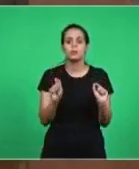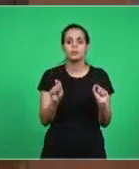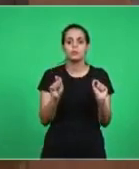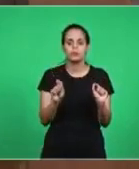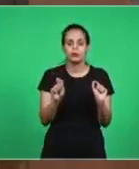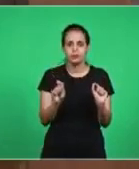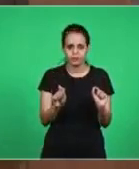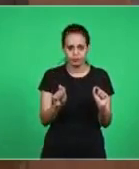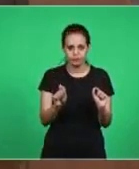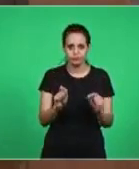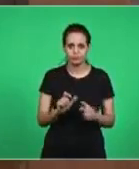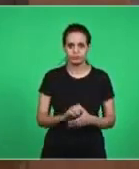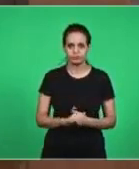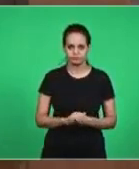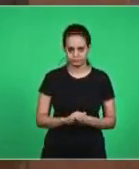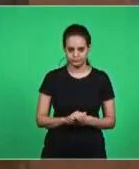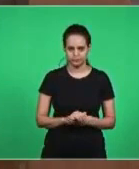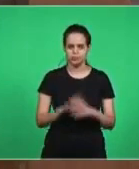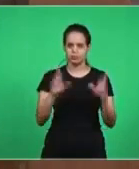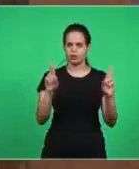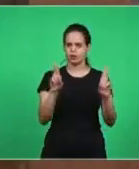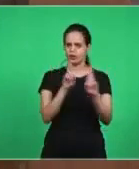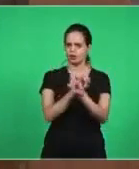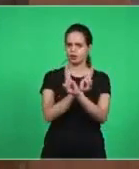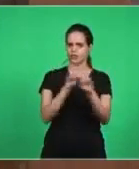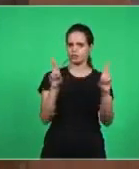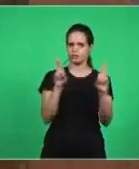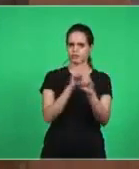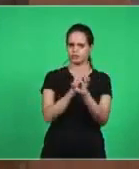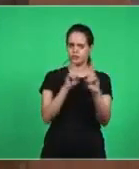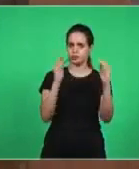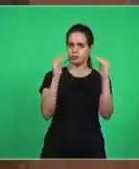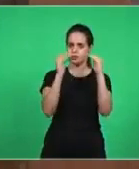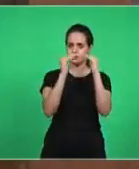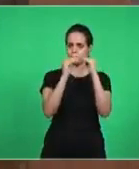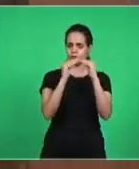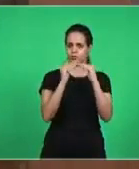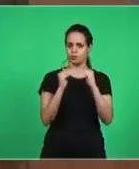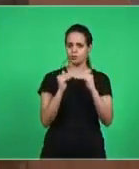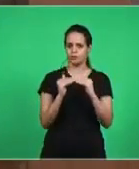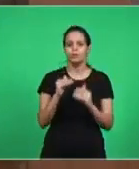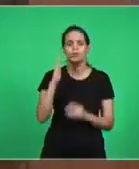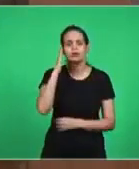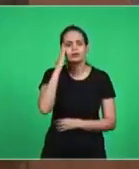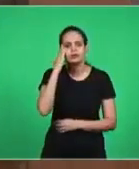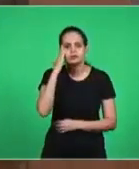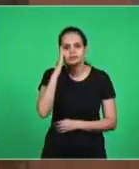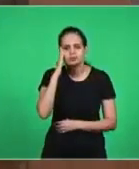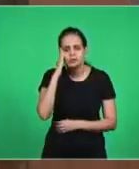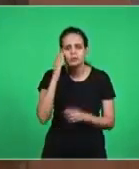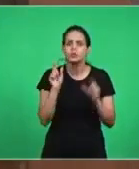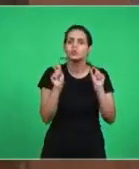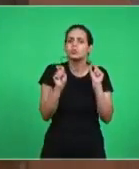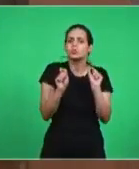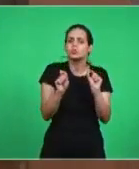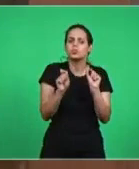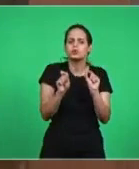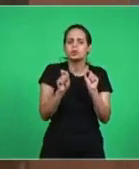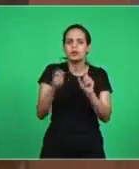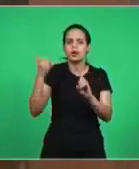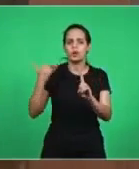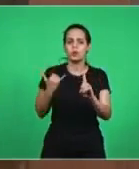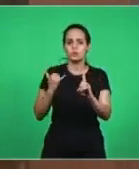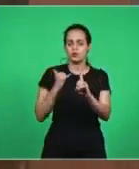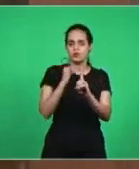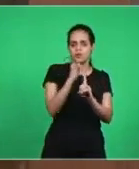today we want to make a court on understanding of what is prophetic on the Old